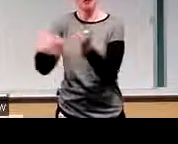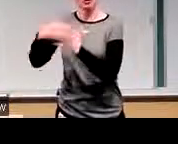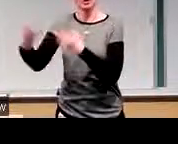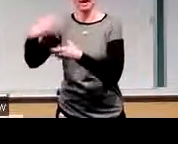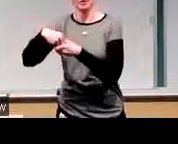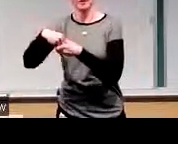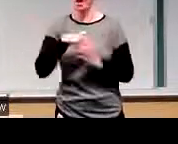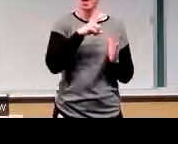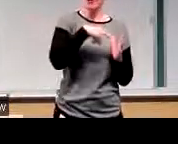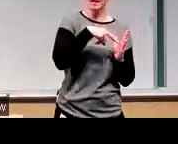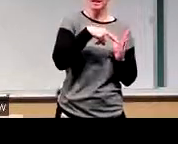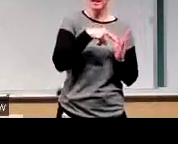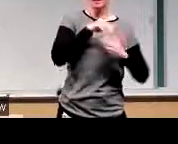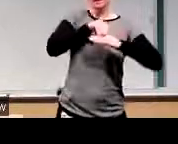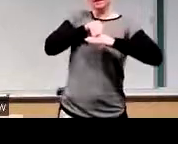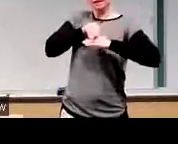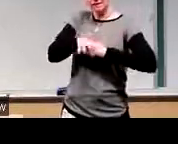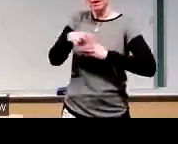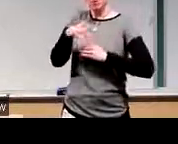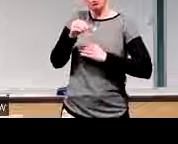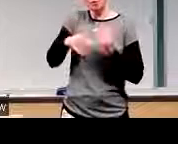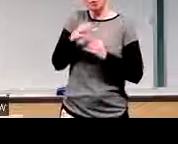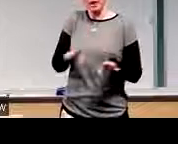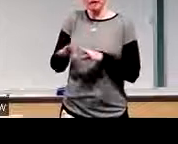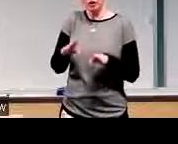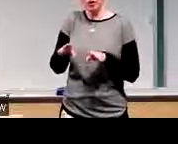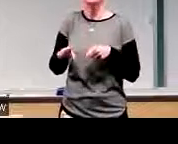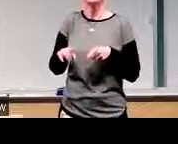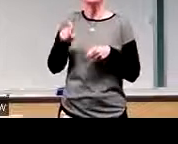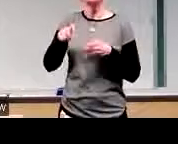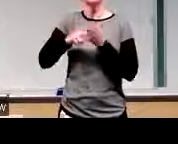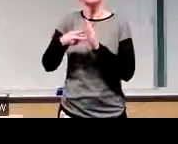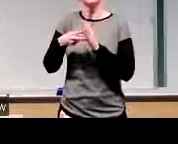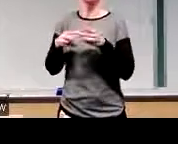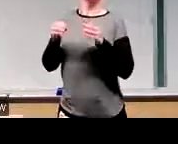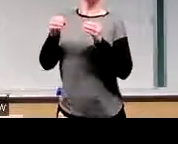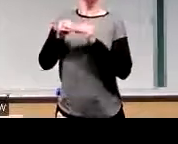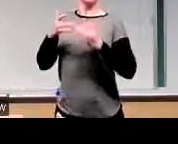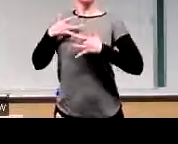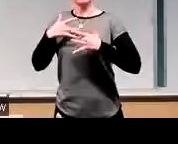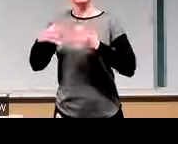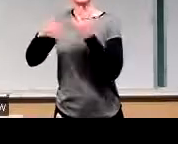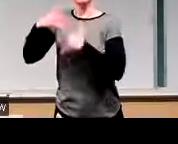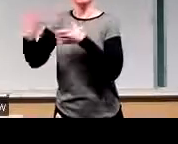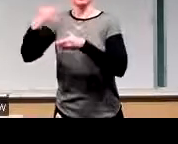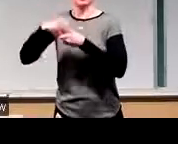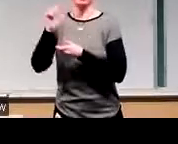increases prosociality, should also increase the likelihood on average of social engagement.